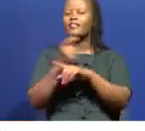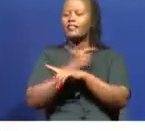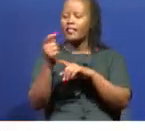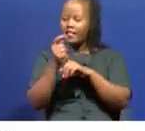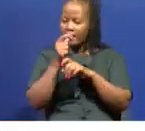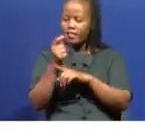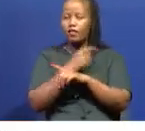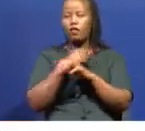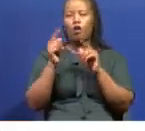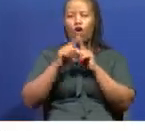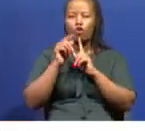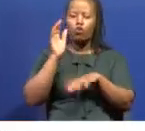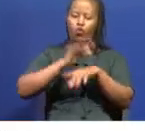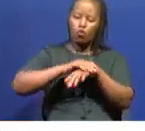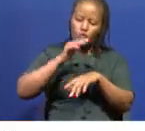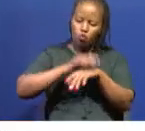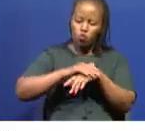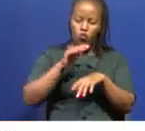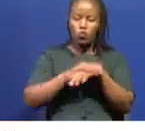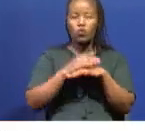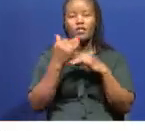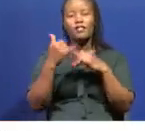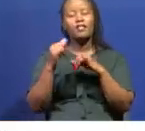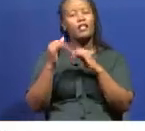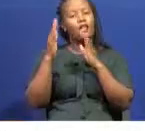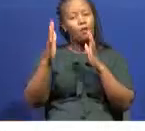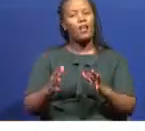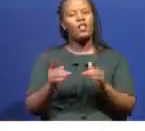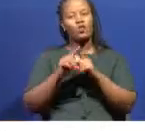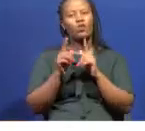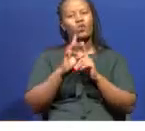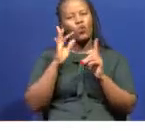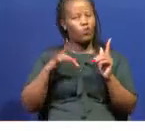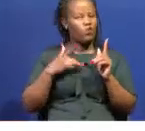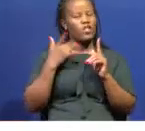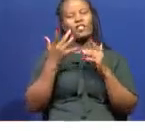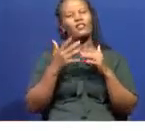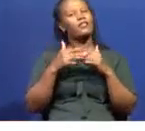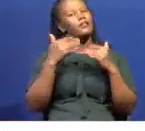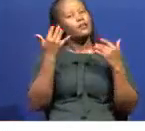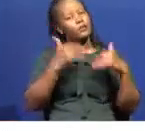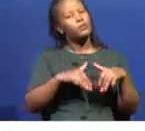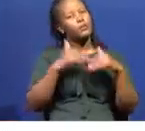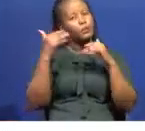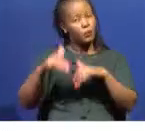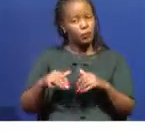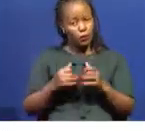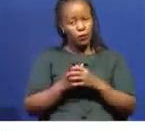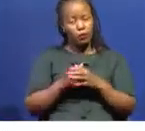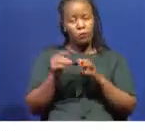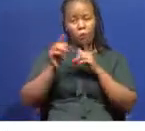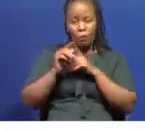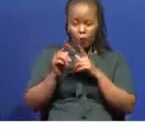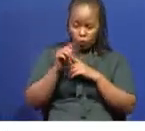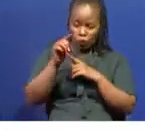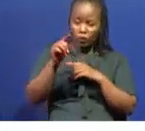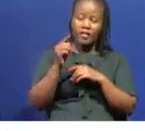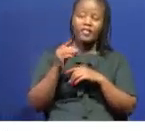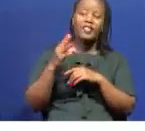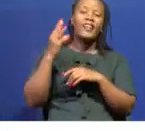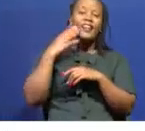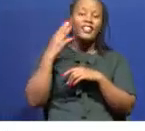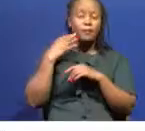good players. So it also makes you grind hard. Yeah. And definitely that particular exposure and experience will